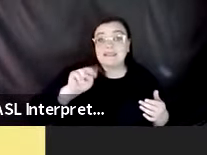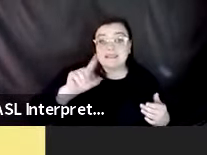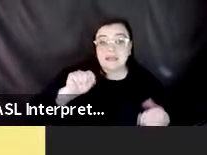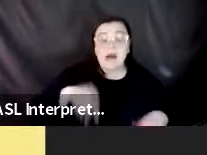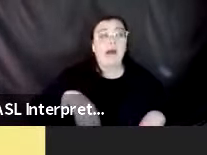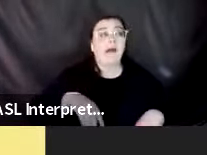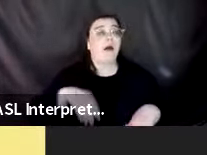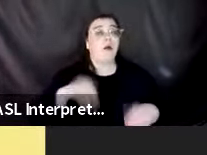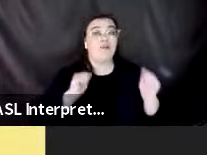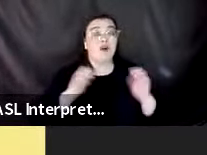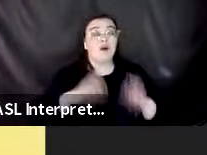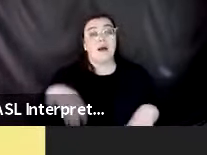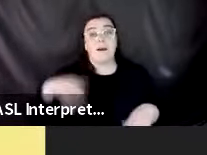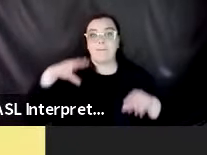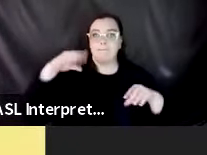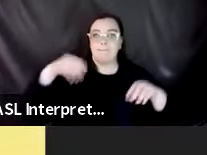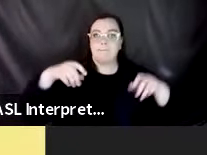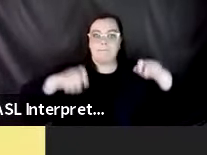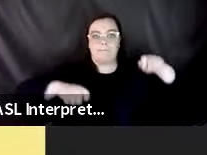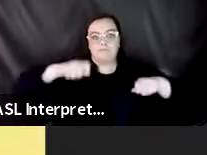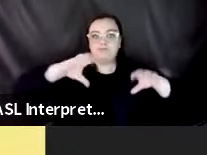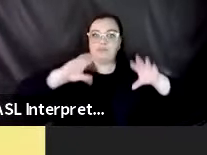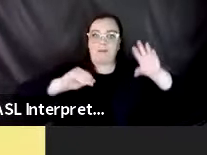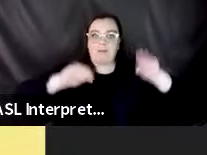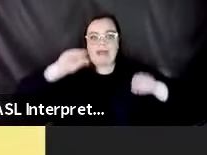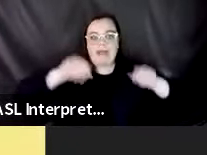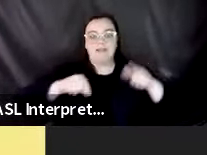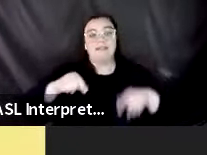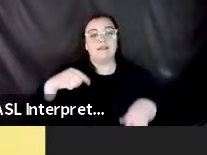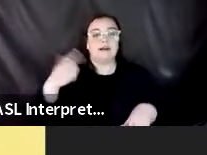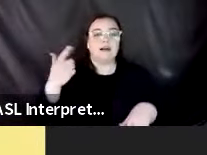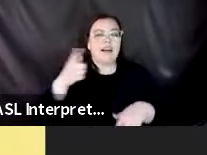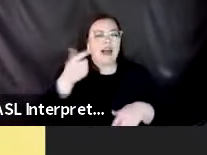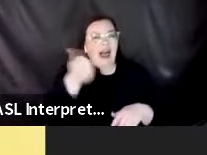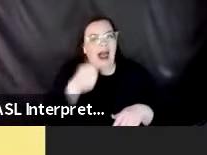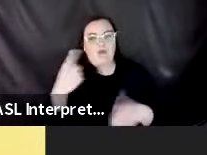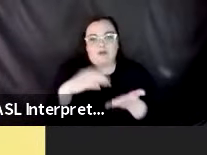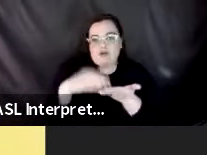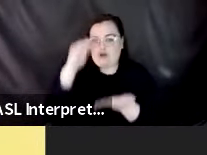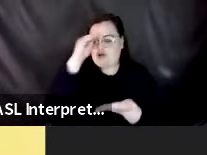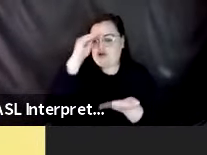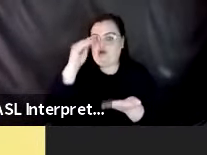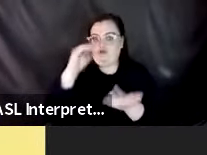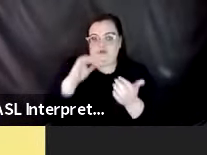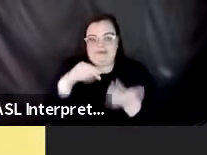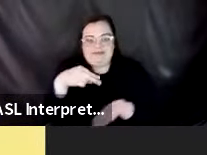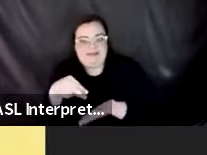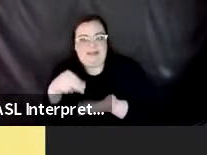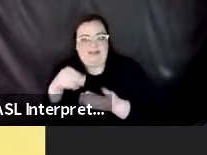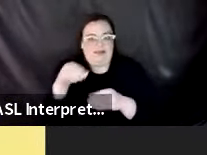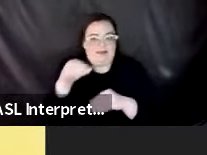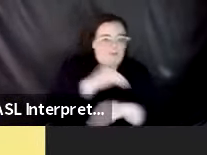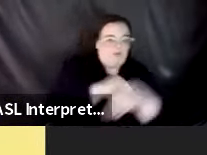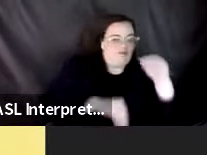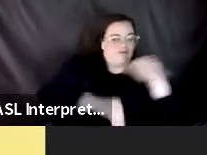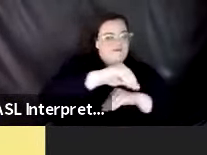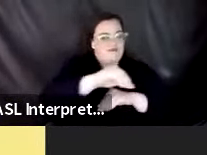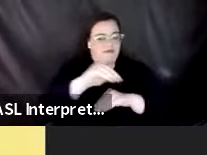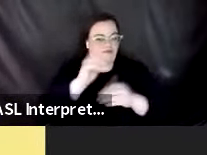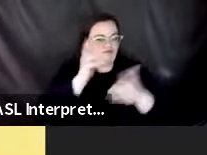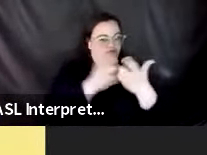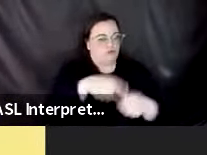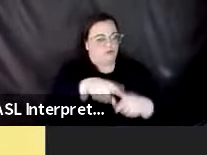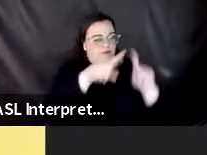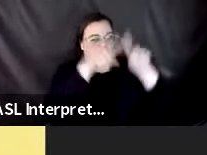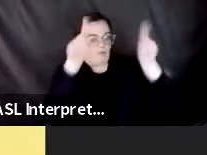puppeteers, pilots, and anyone who's taught choreography, whether it be in a group or individually.